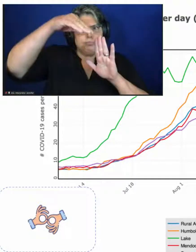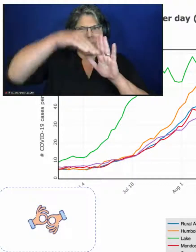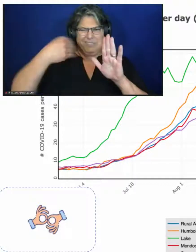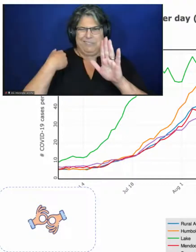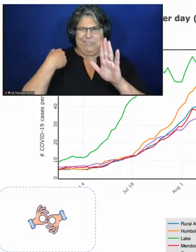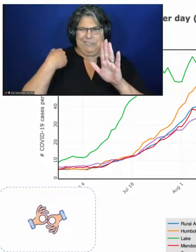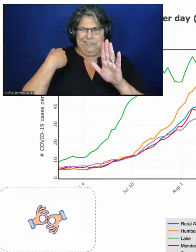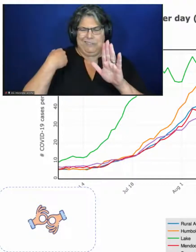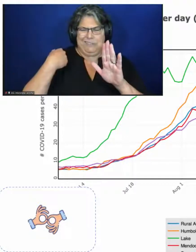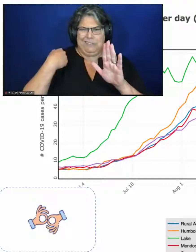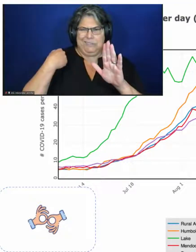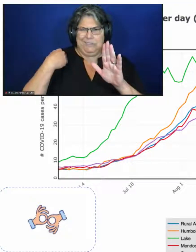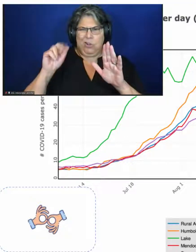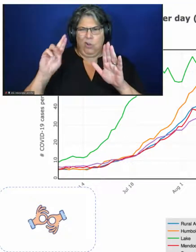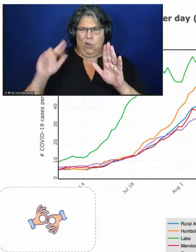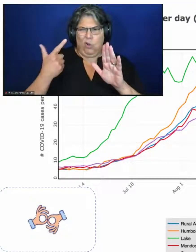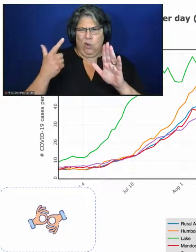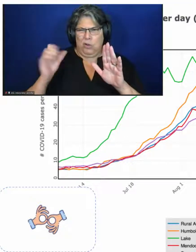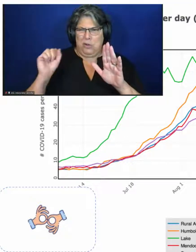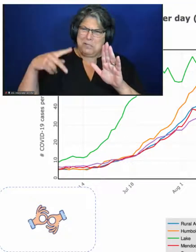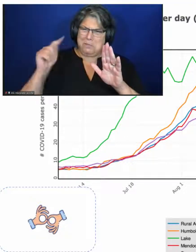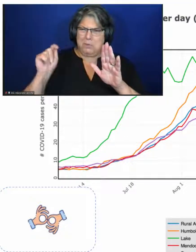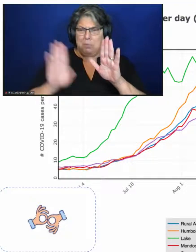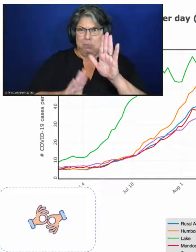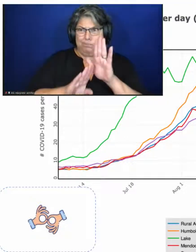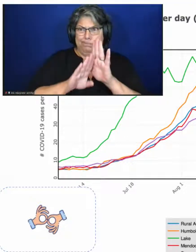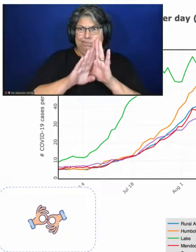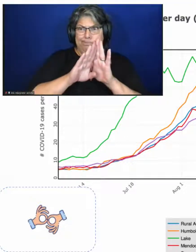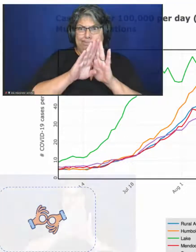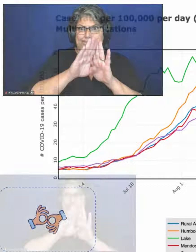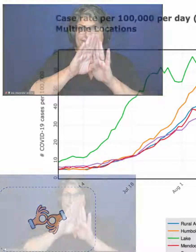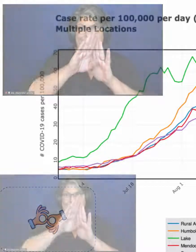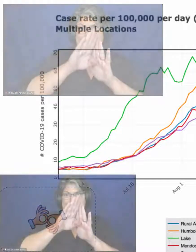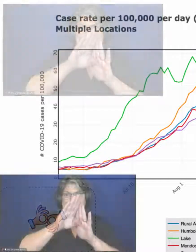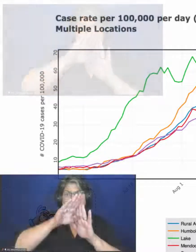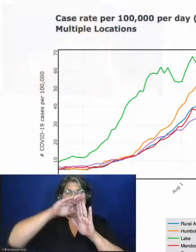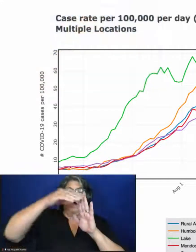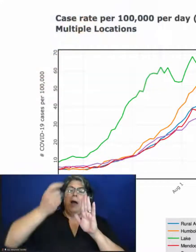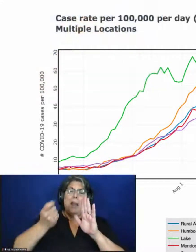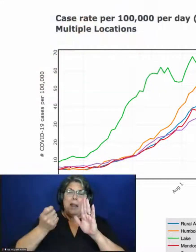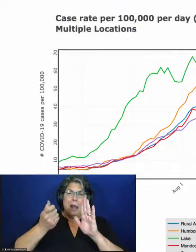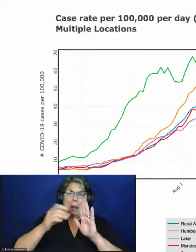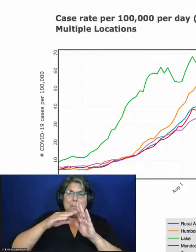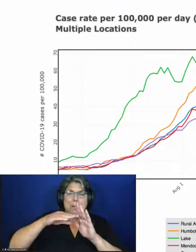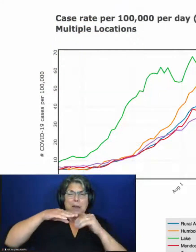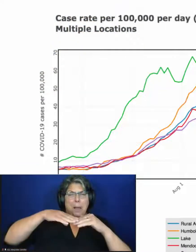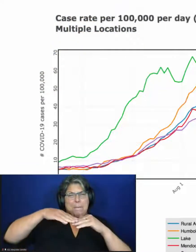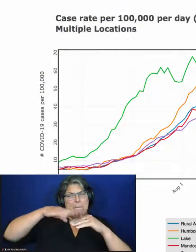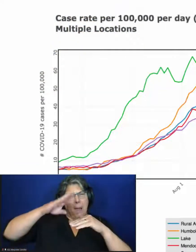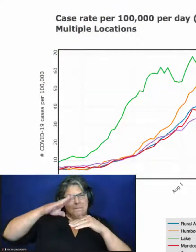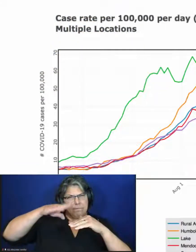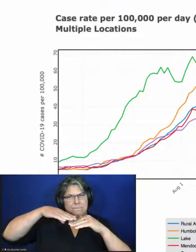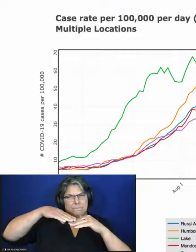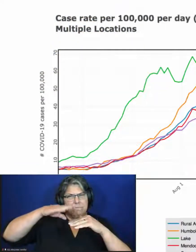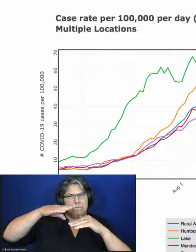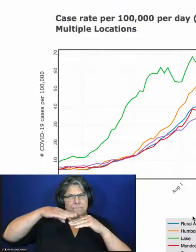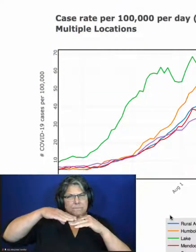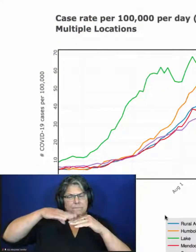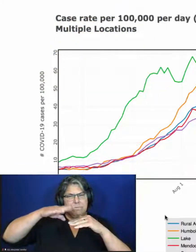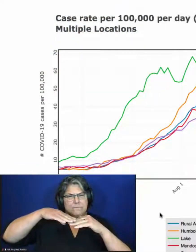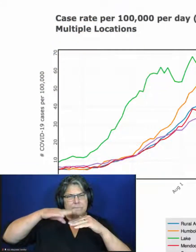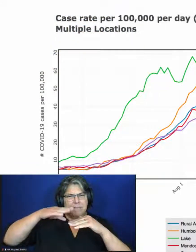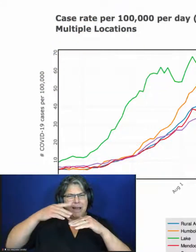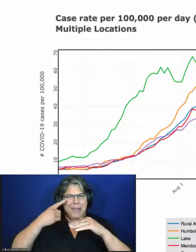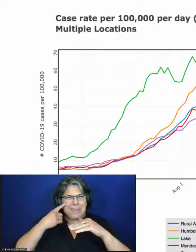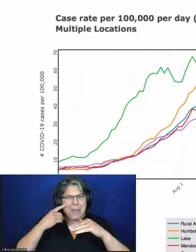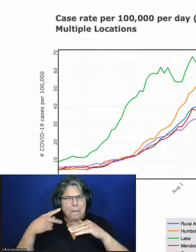in August, September, and it is now just a little bit above the, I think